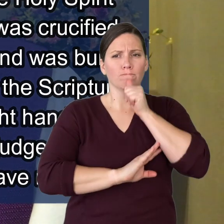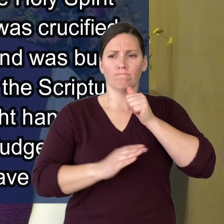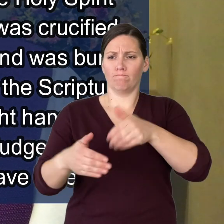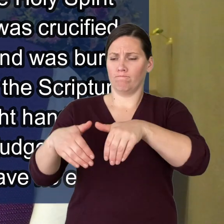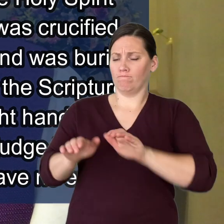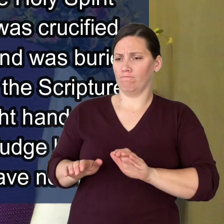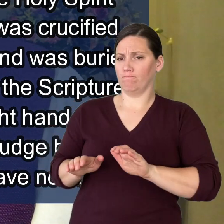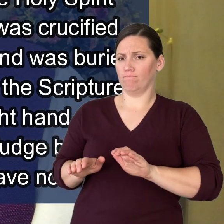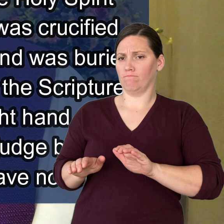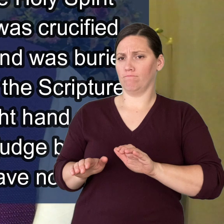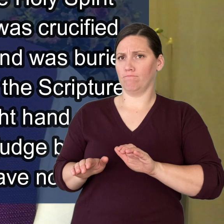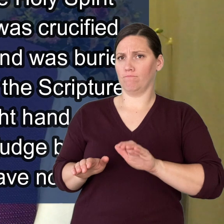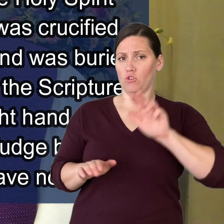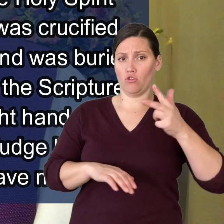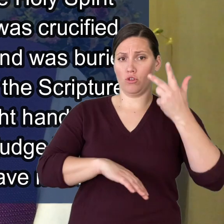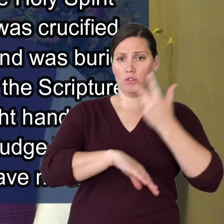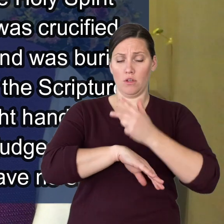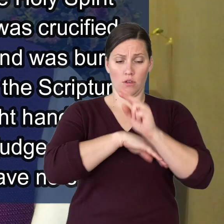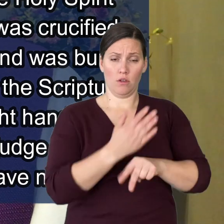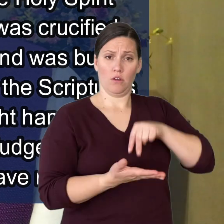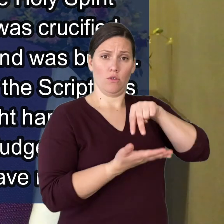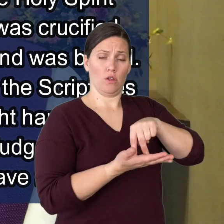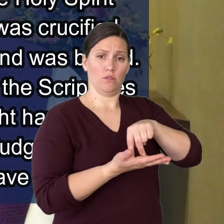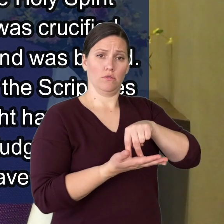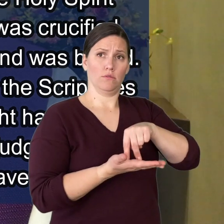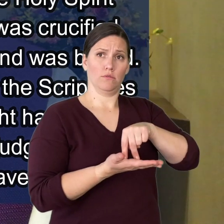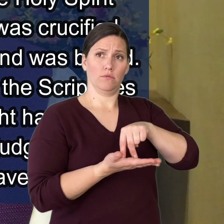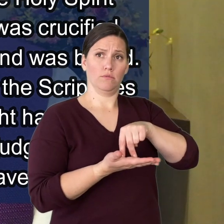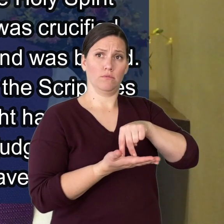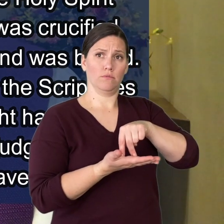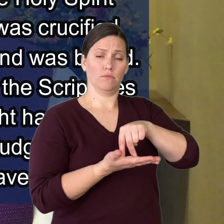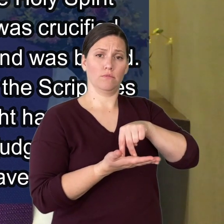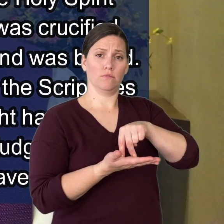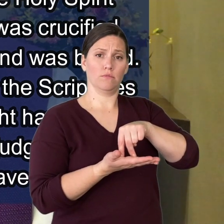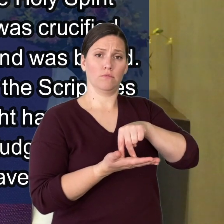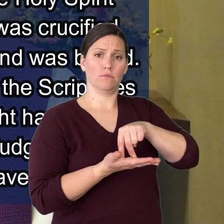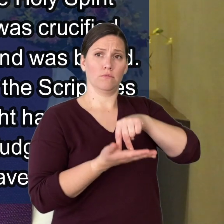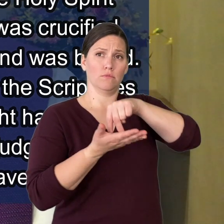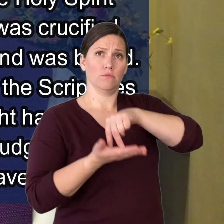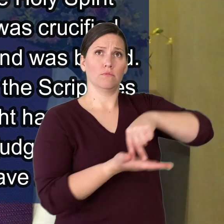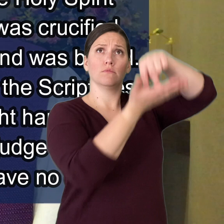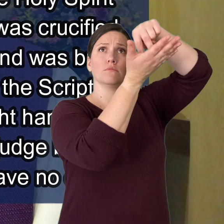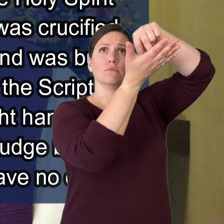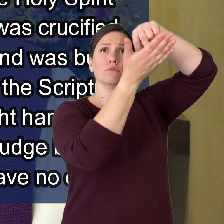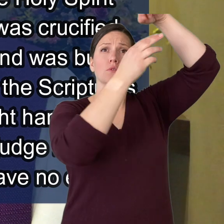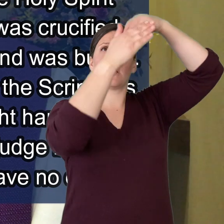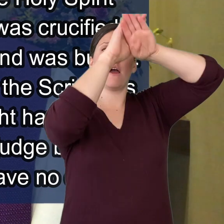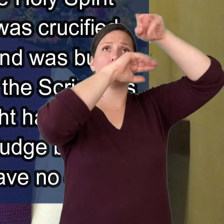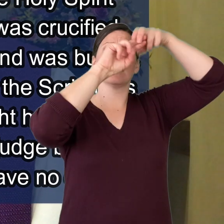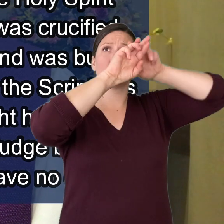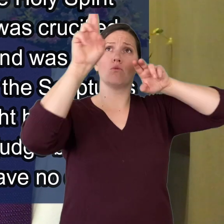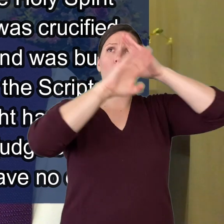He suffered and was buried. And the third day he rose again according to the scriptures and ascended